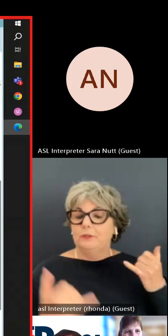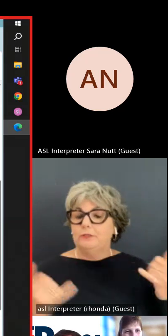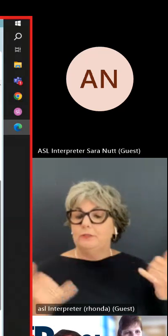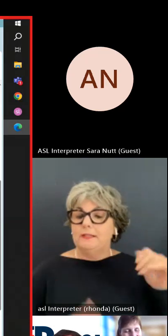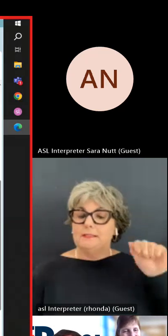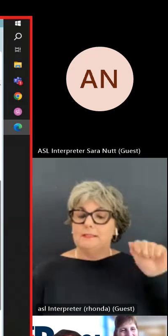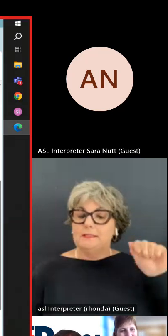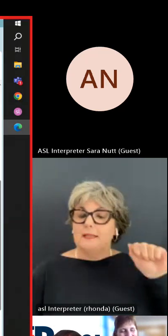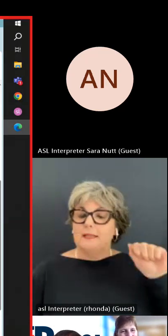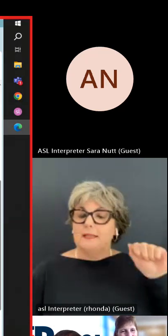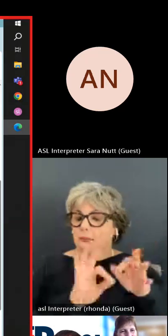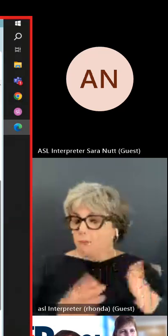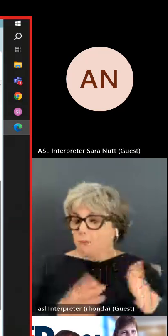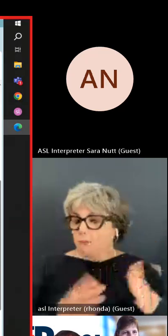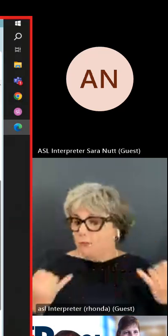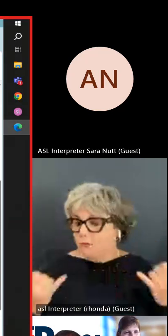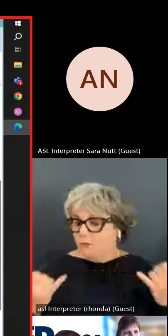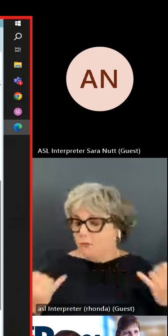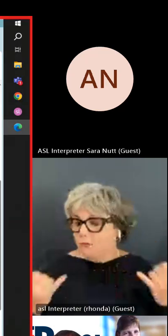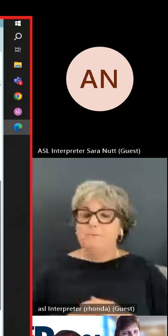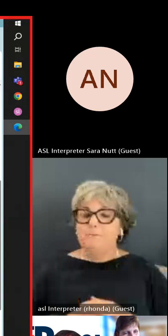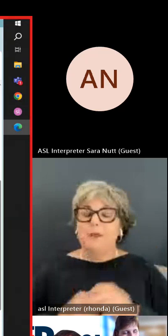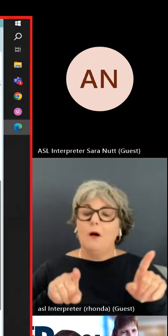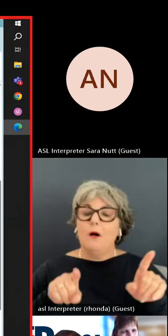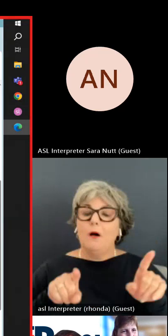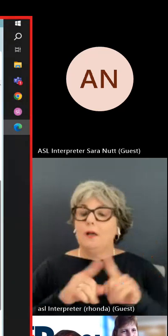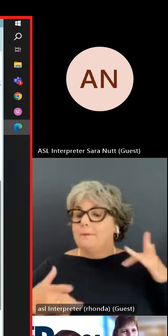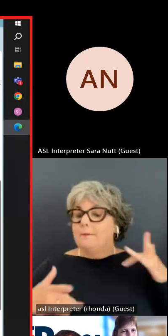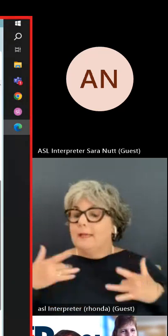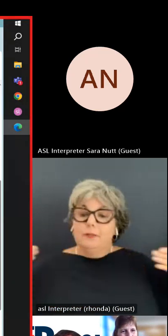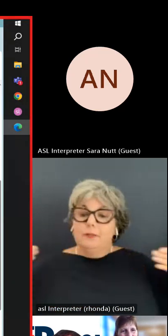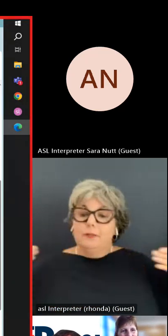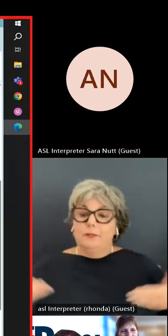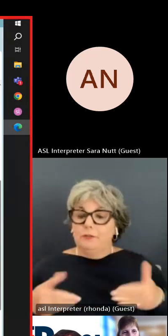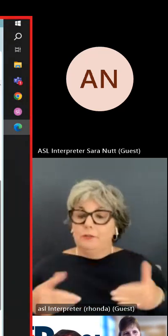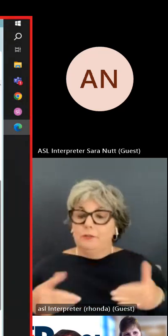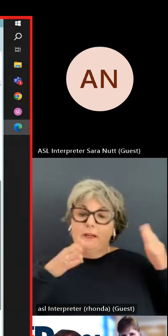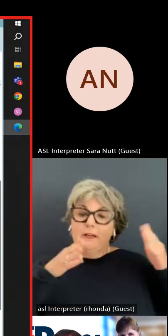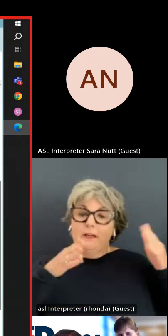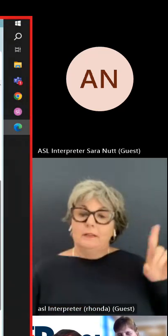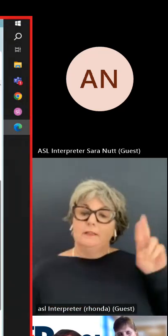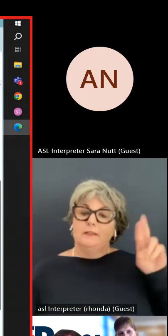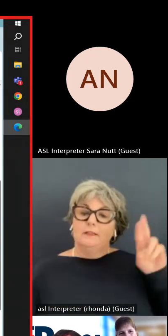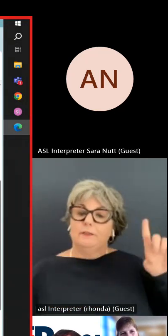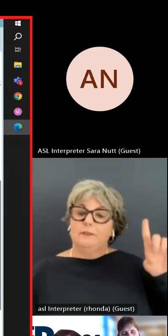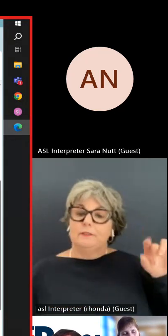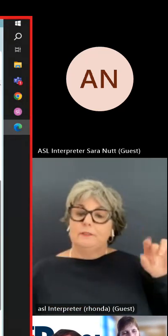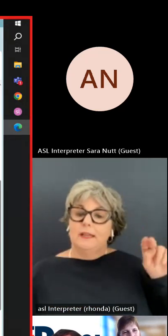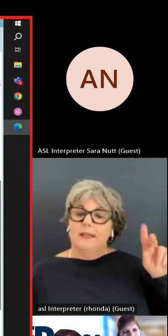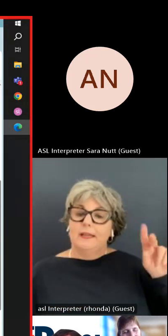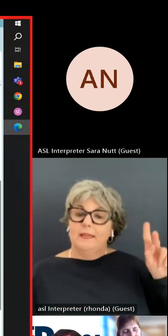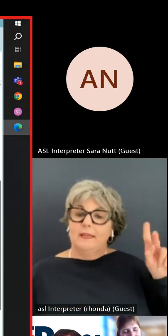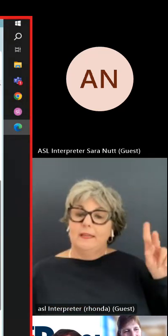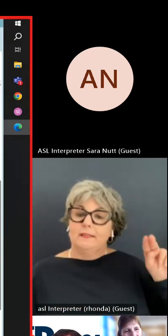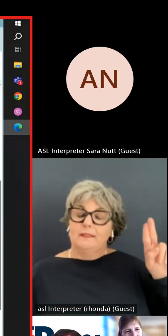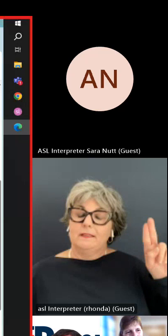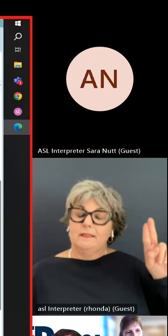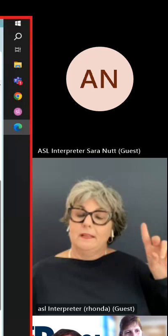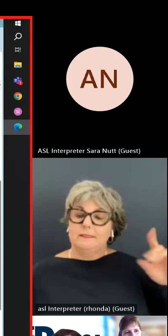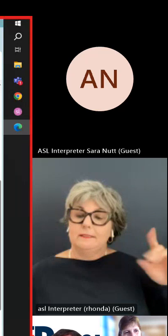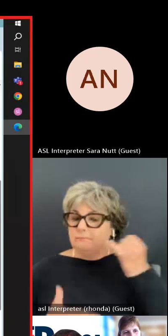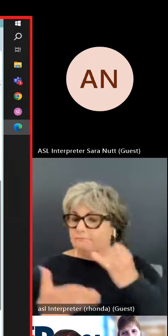both. Additionally, I'm excited to introduce our trainer. Dr. Diane Knudsen is an artist and educator. She designs